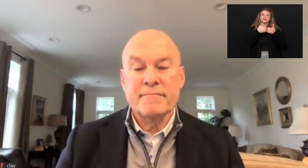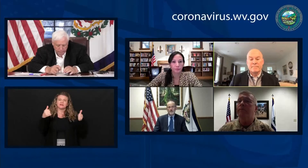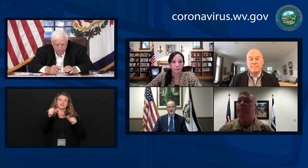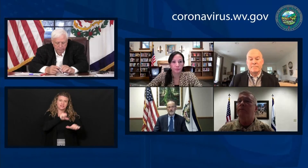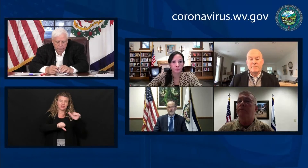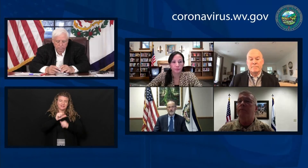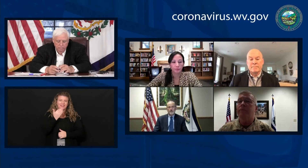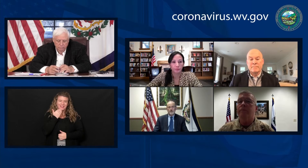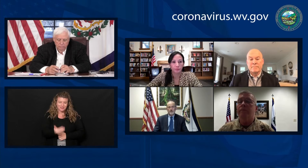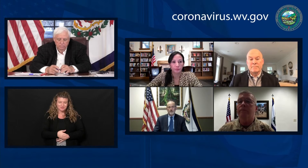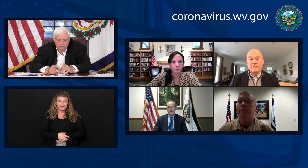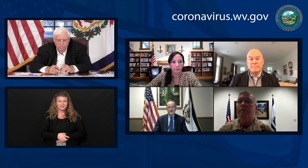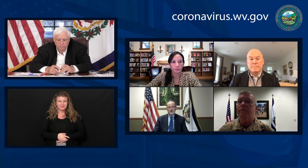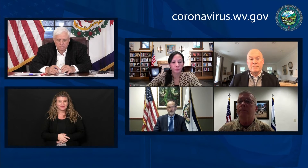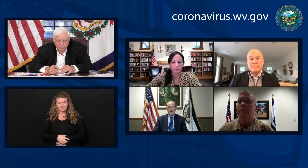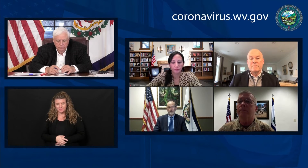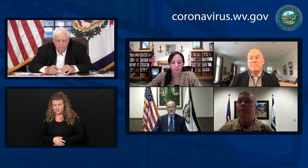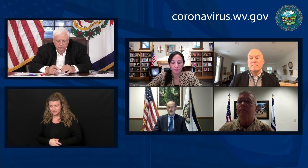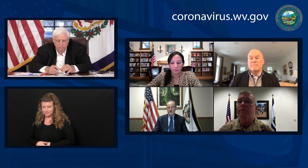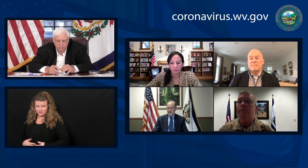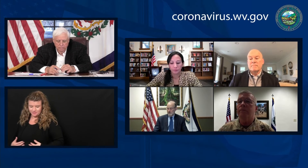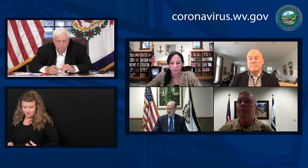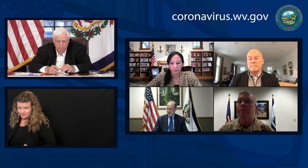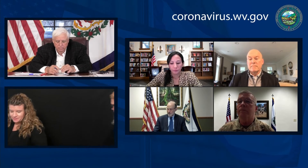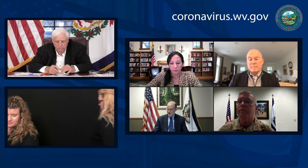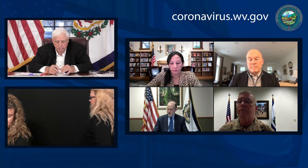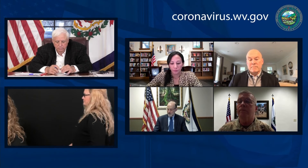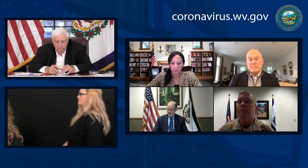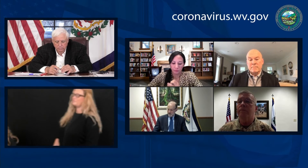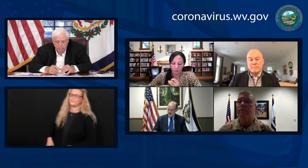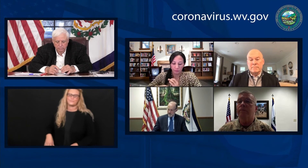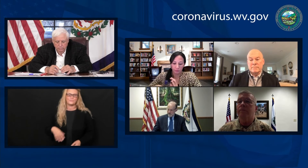All right, thank you, Paul. Next to Haley Kosick with Nexstar Media.